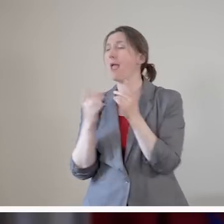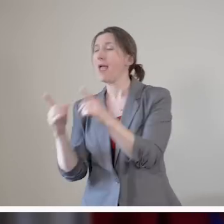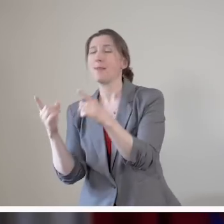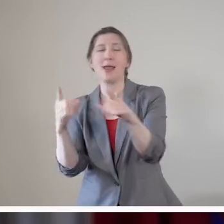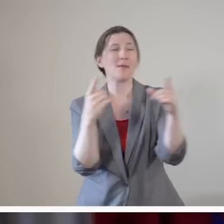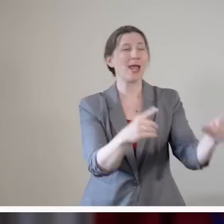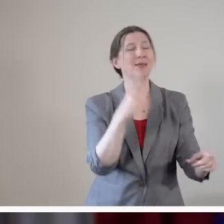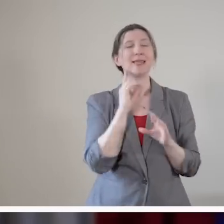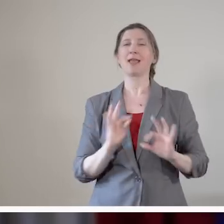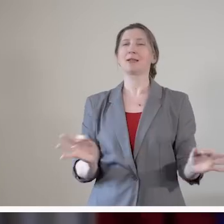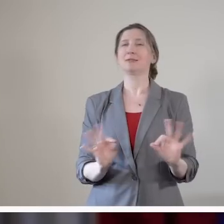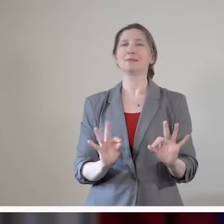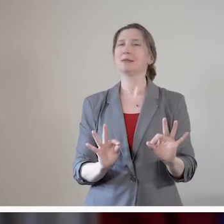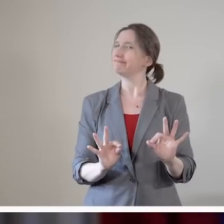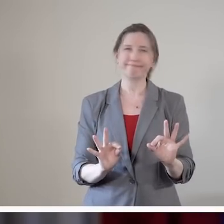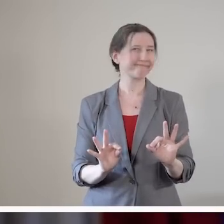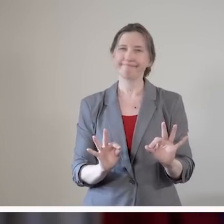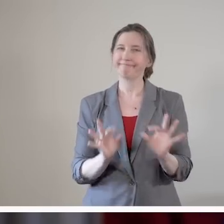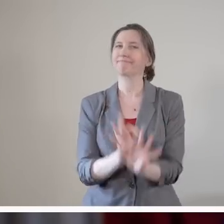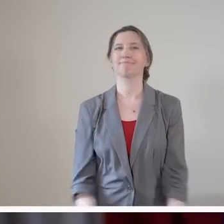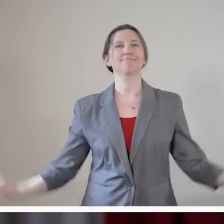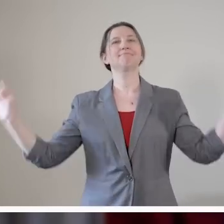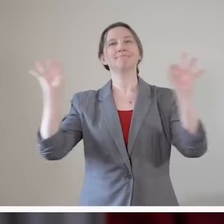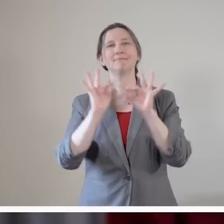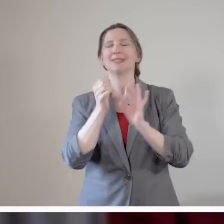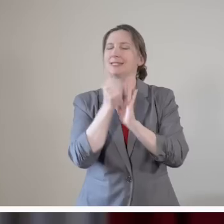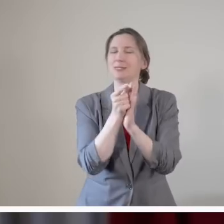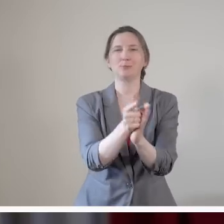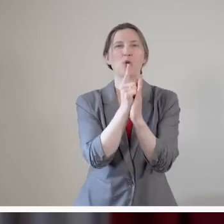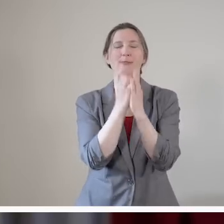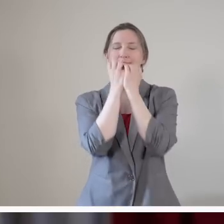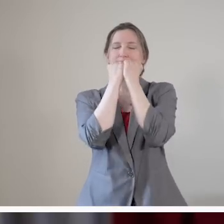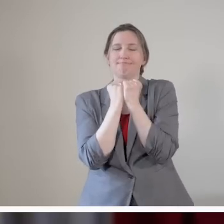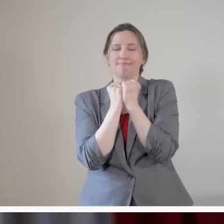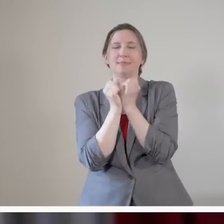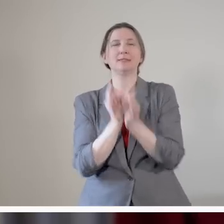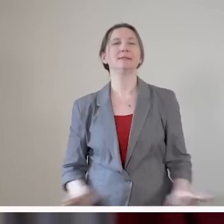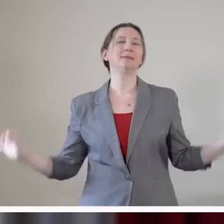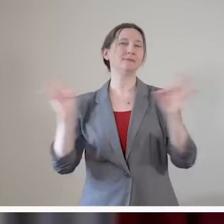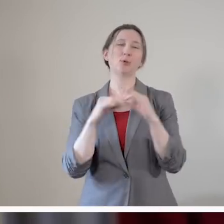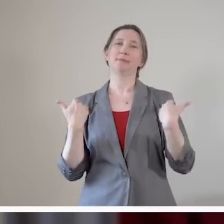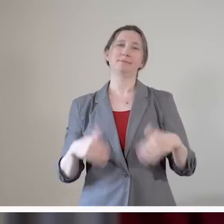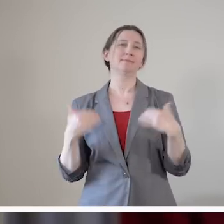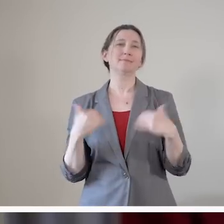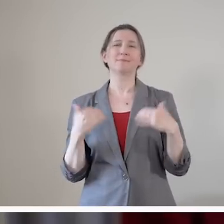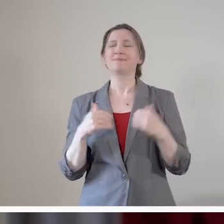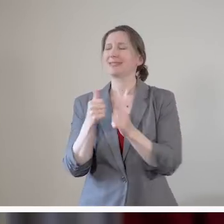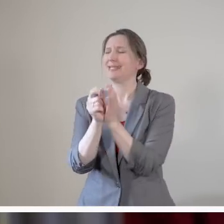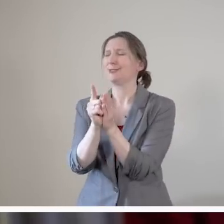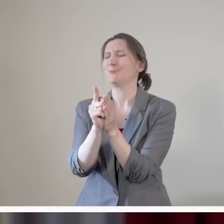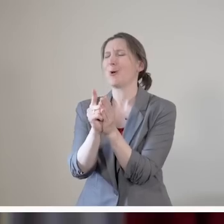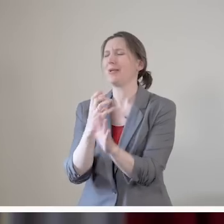an alumna, I'll know that those little moments are actually big moments. I